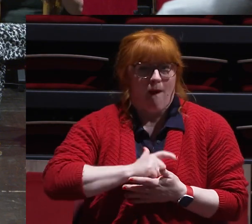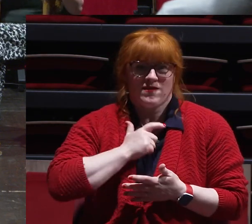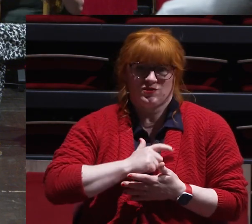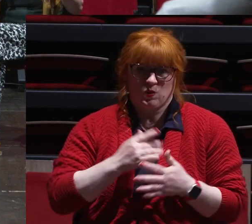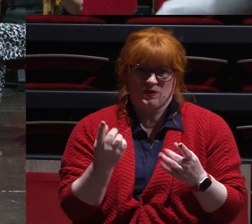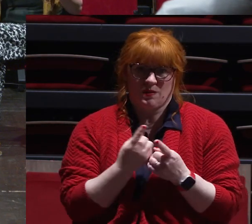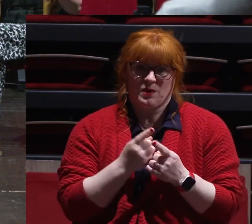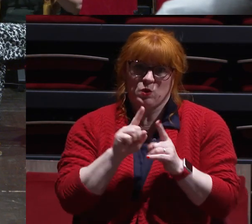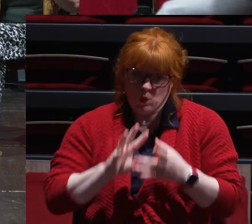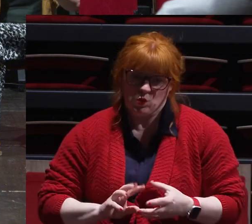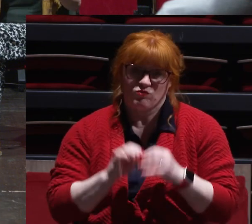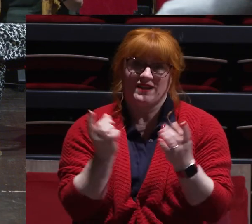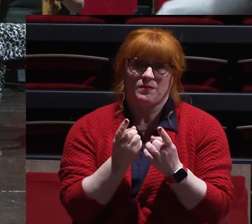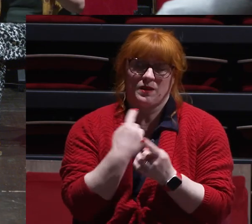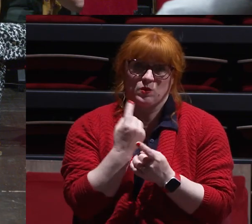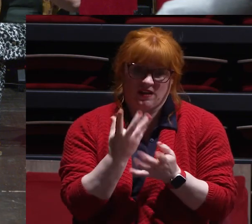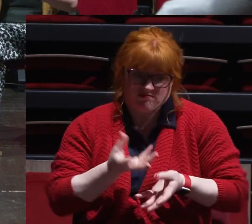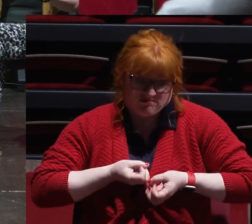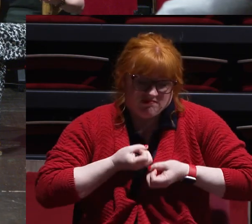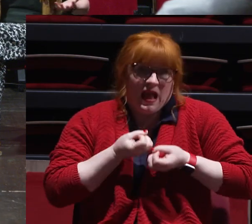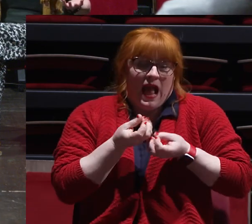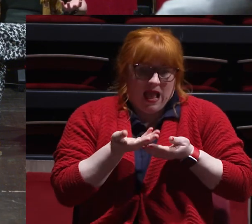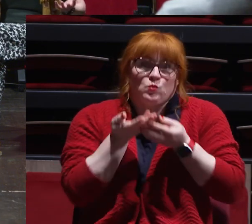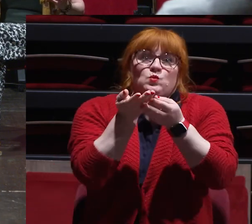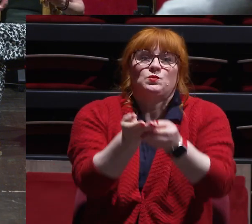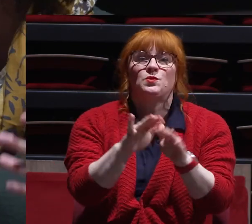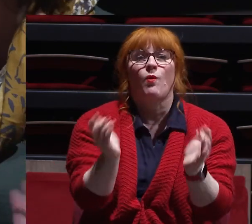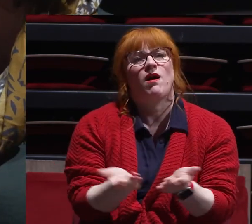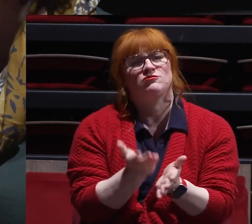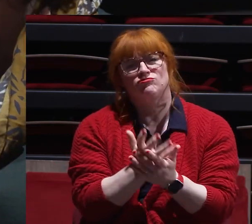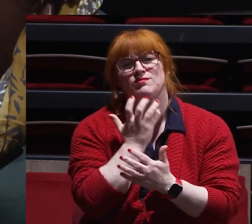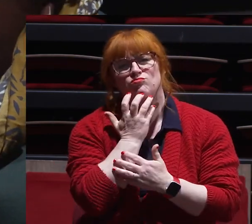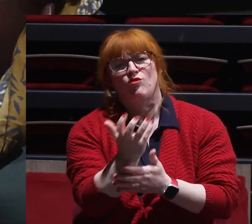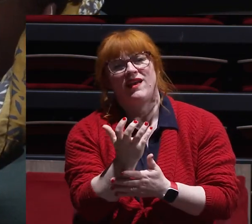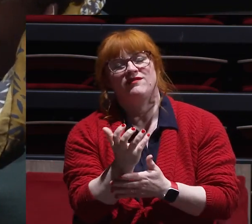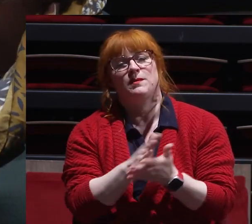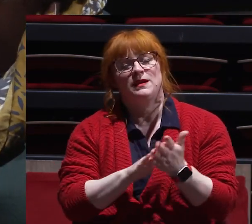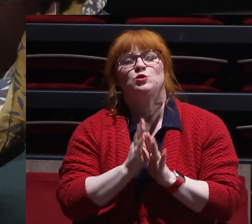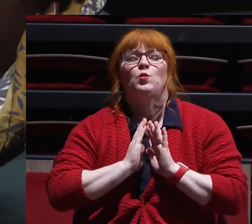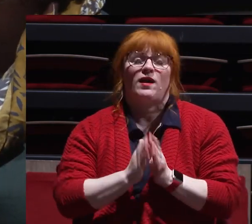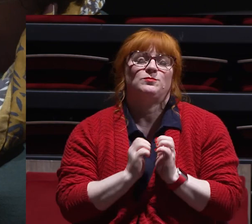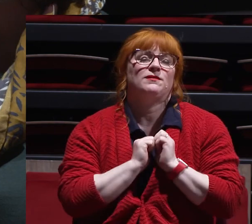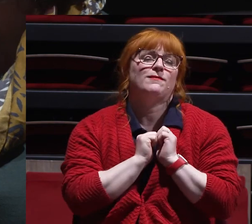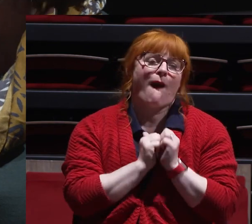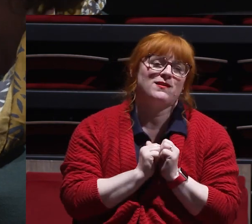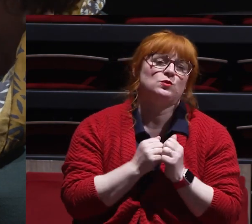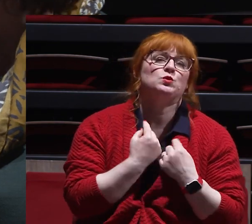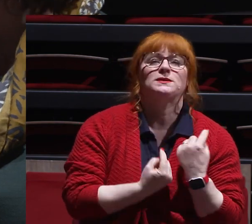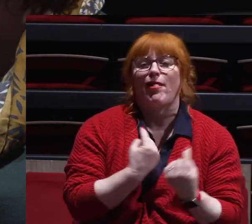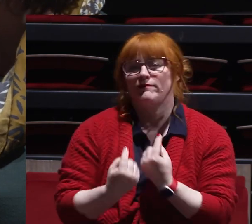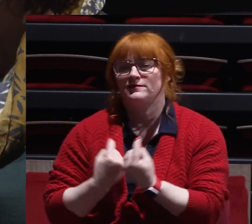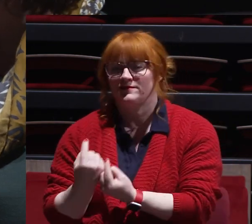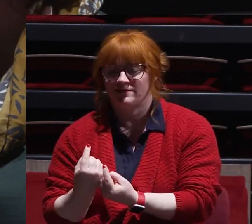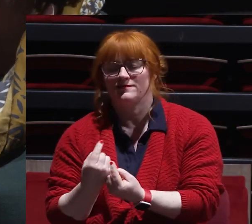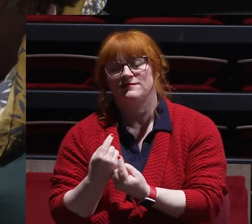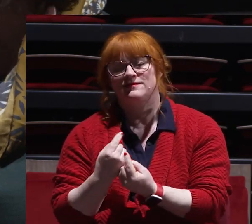It's a deeply personal act. You're putting something into the world, and it's a really brave thing to do. So I think you have to be